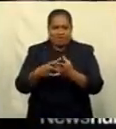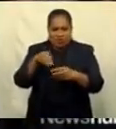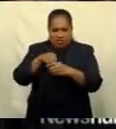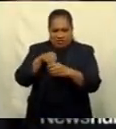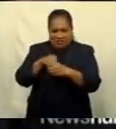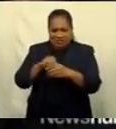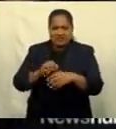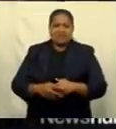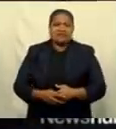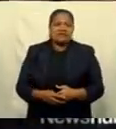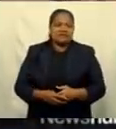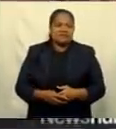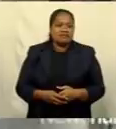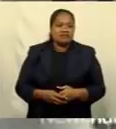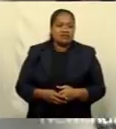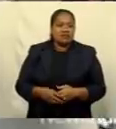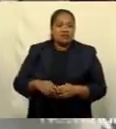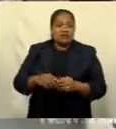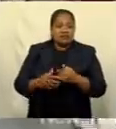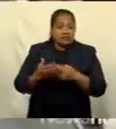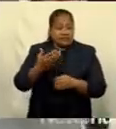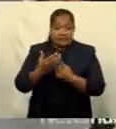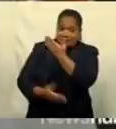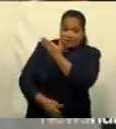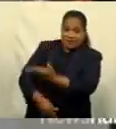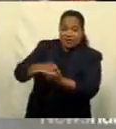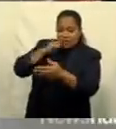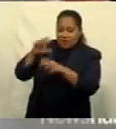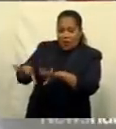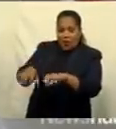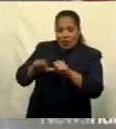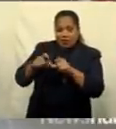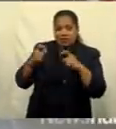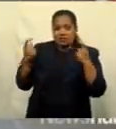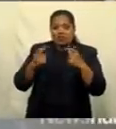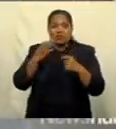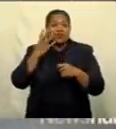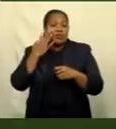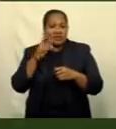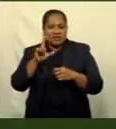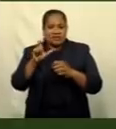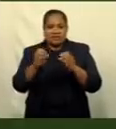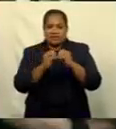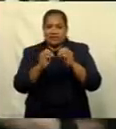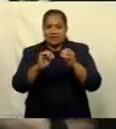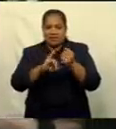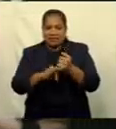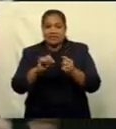the Entertainer will host the ceremony live on CBS in September.